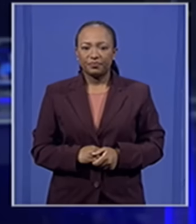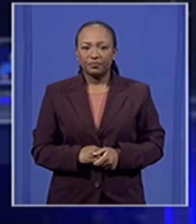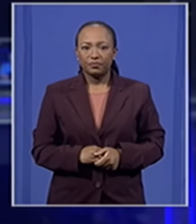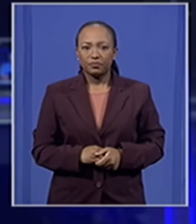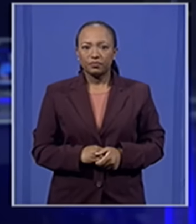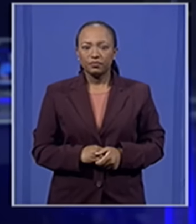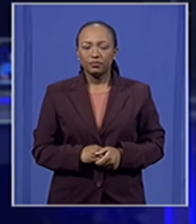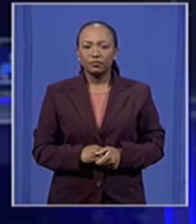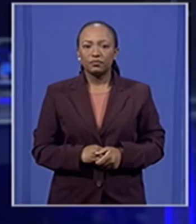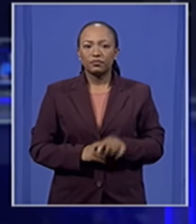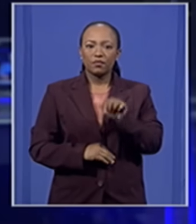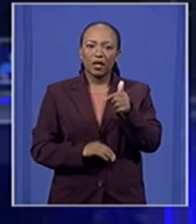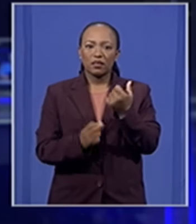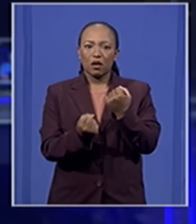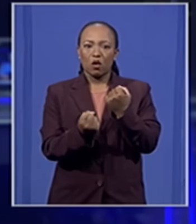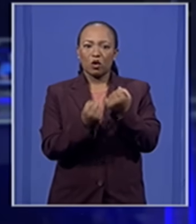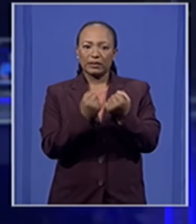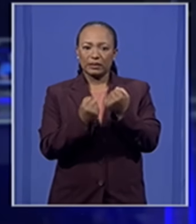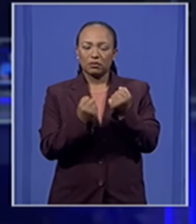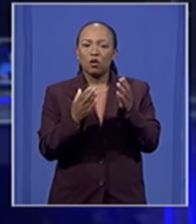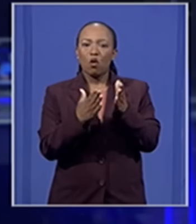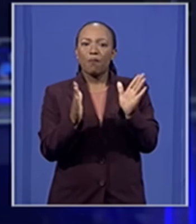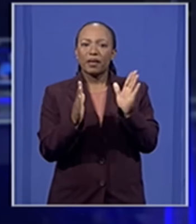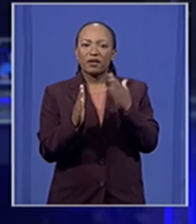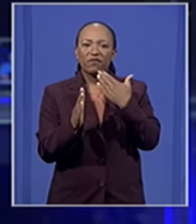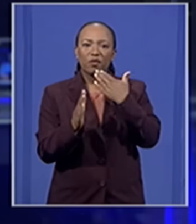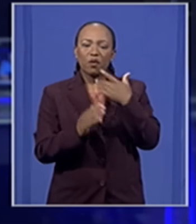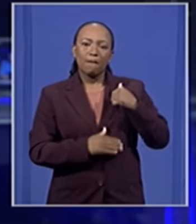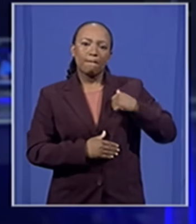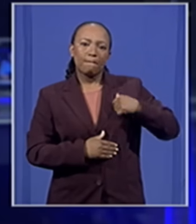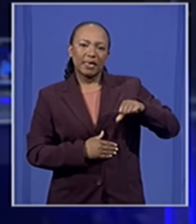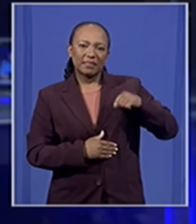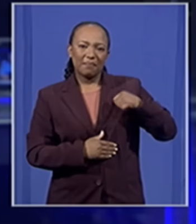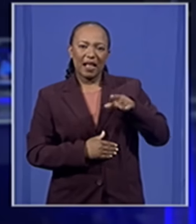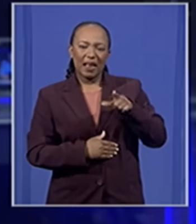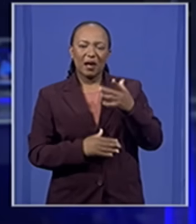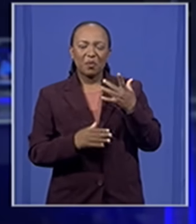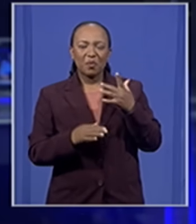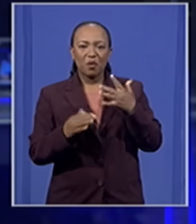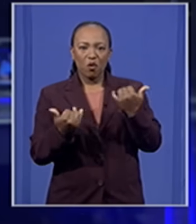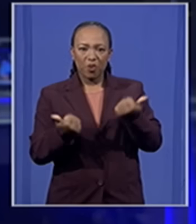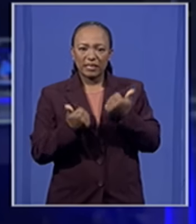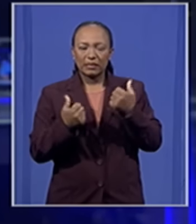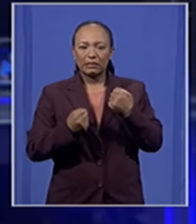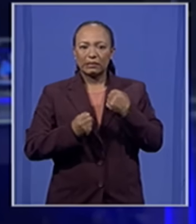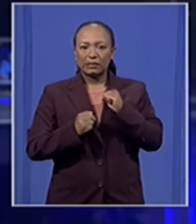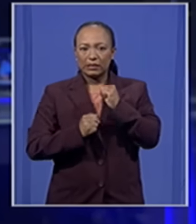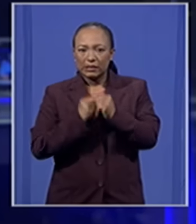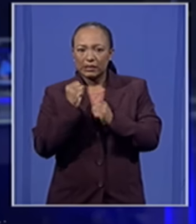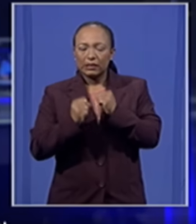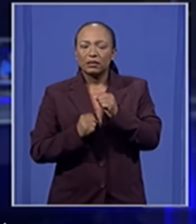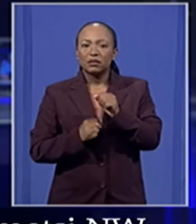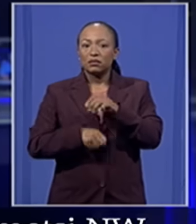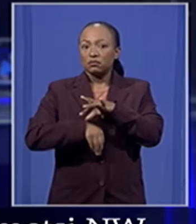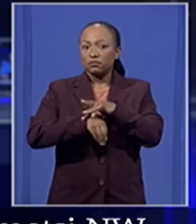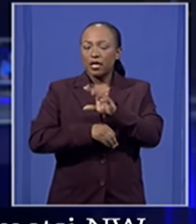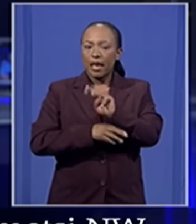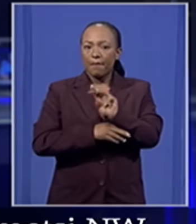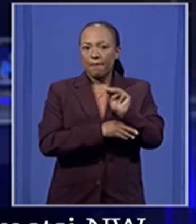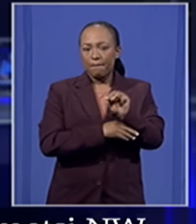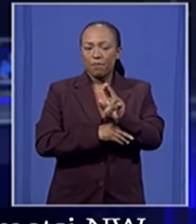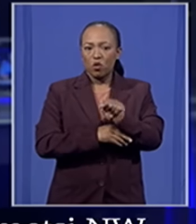Nyewe engwe ya tshilefatso ya metsi butso kgahlano le masepala o hulang ka thata wa streke sa ngaka Modiri Molema Northwest. Lefapha la metsi le tsamaiso